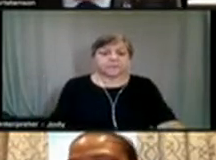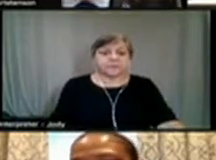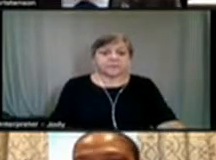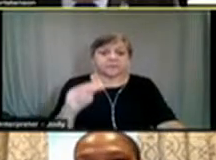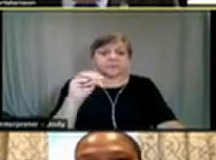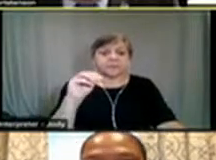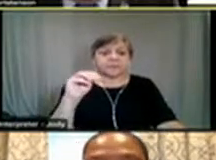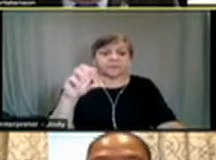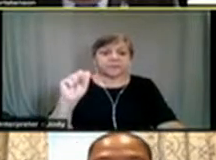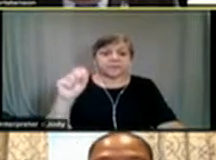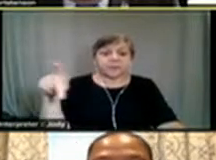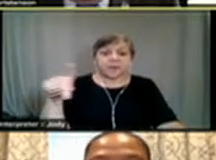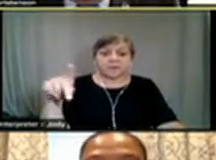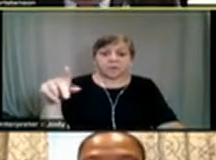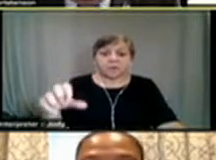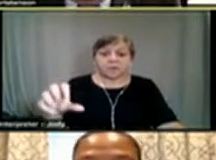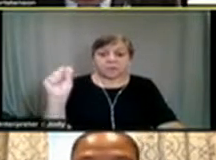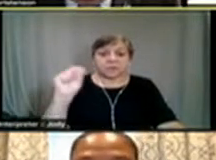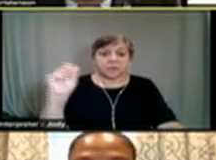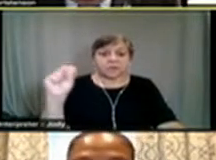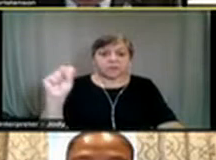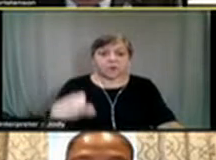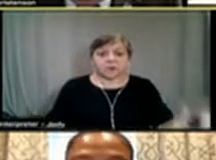Ms. Spatafora. No.